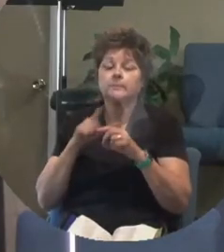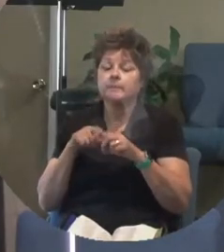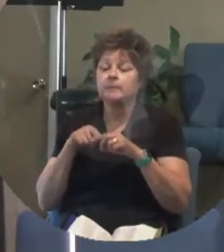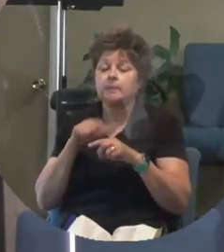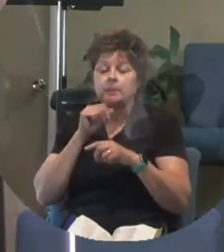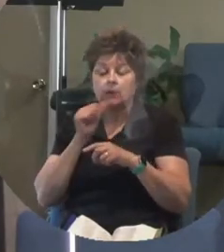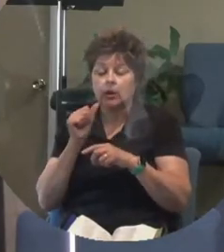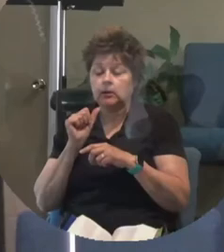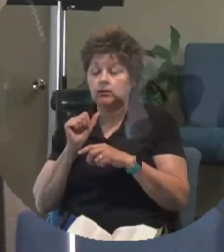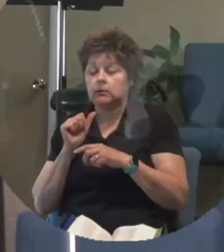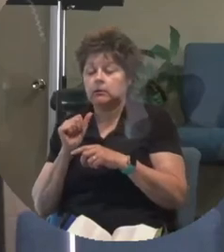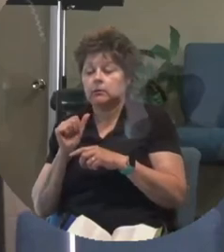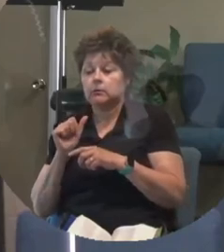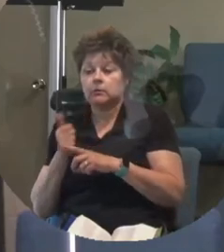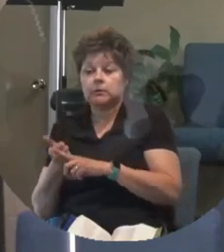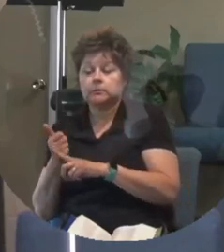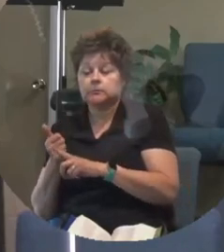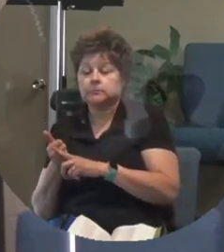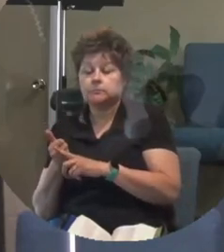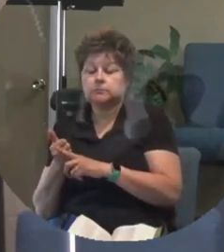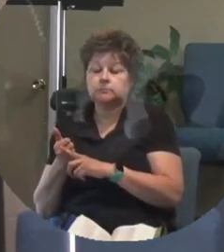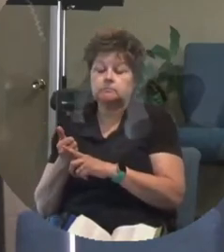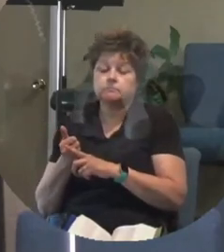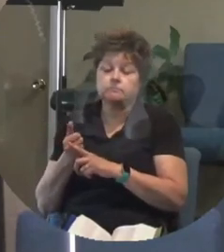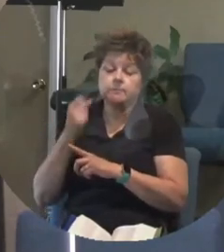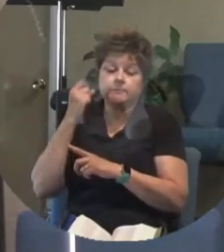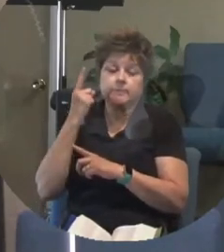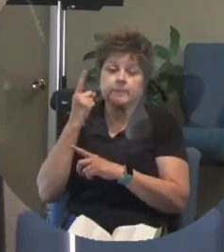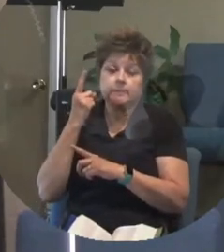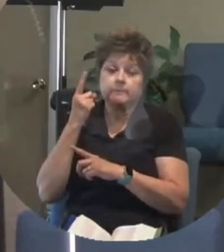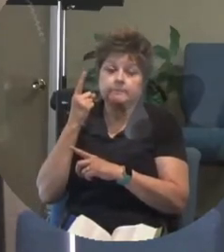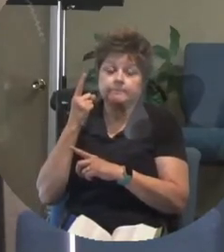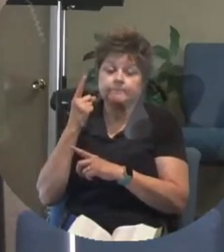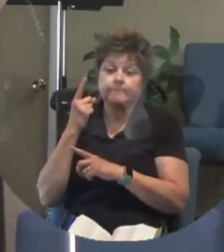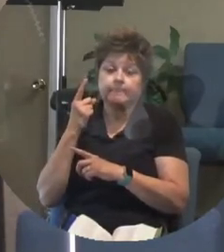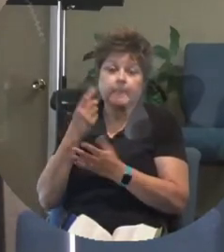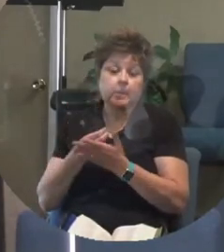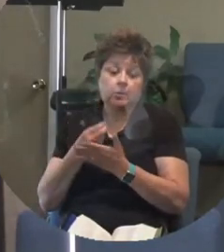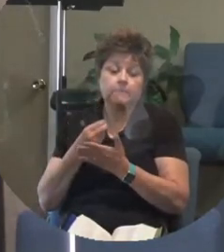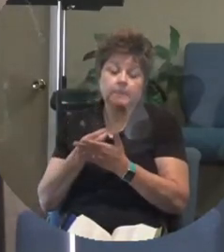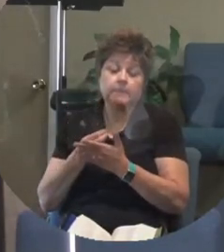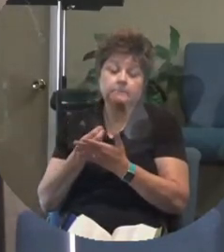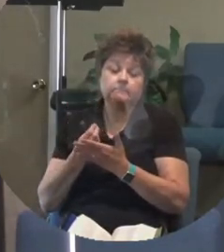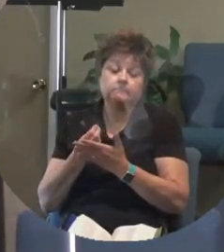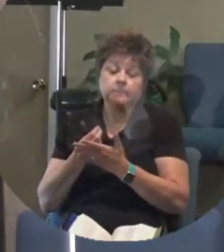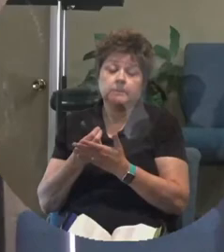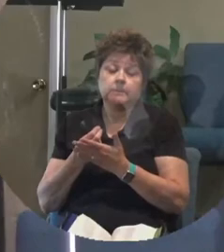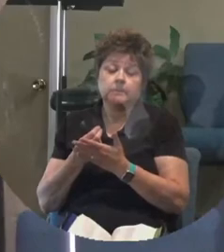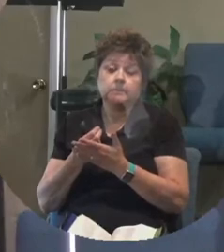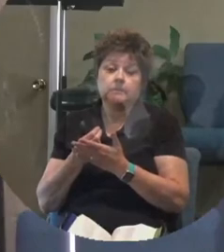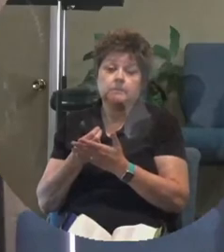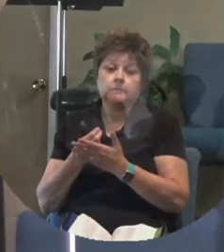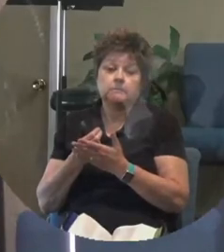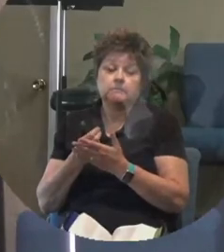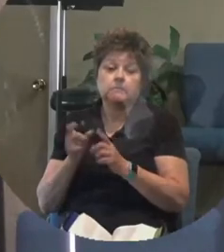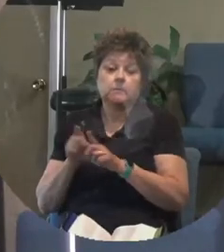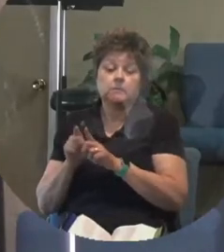understanding? And our checkbook comes into play. Do we honor God with what He's blessed us with